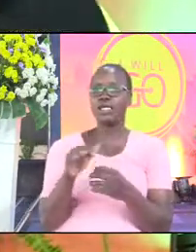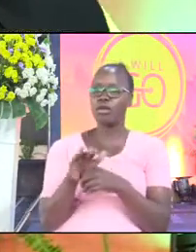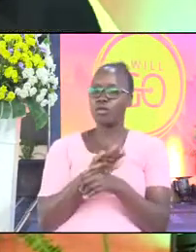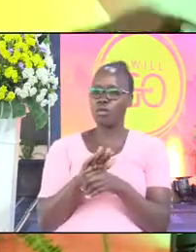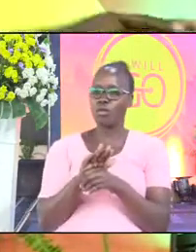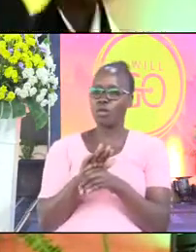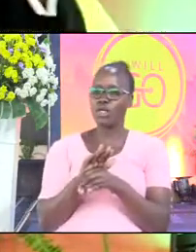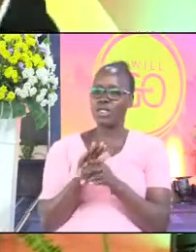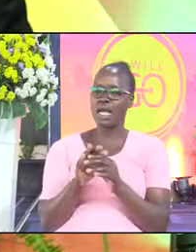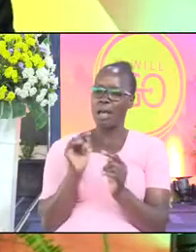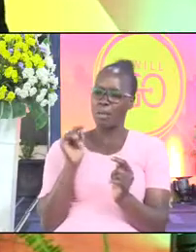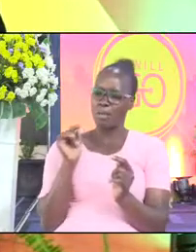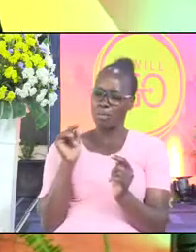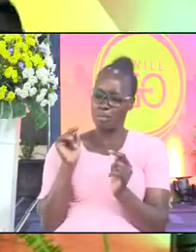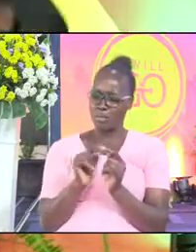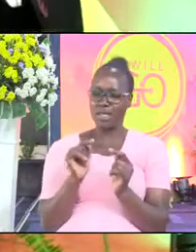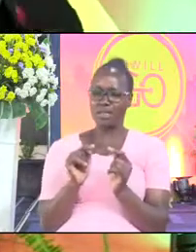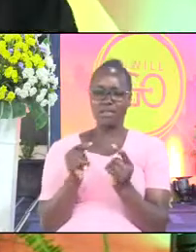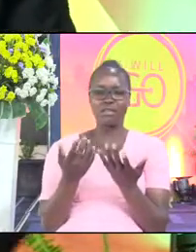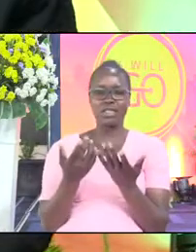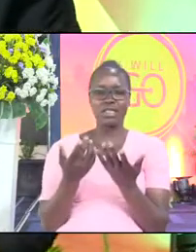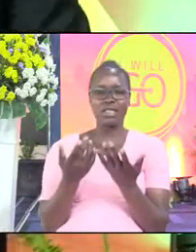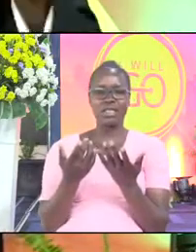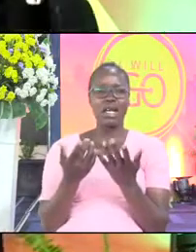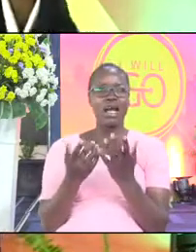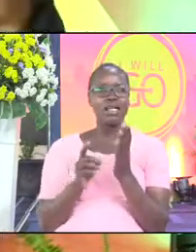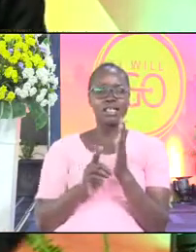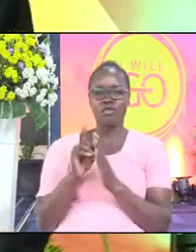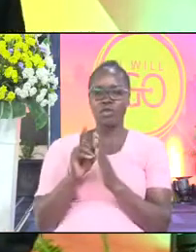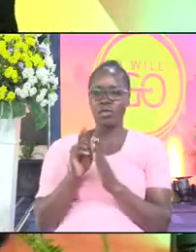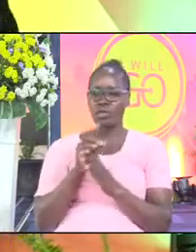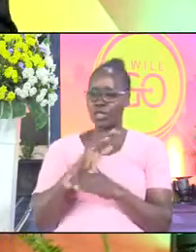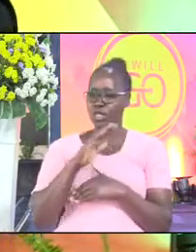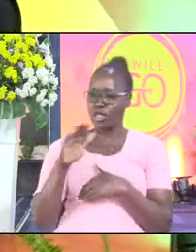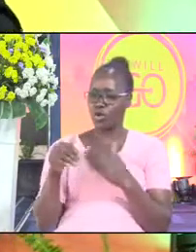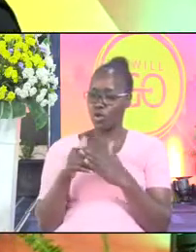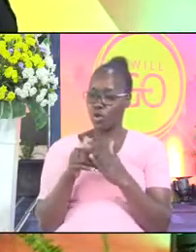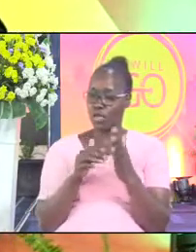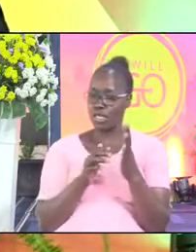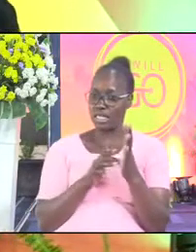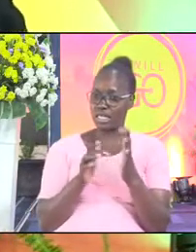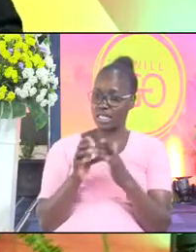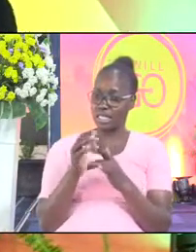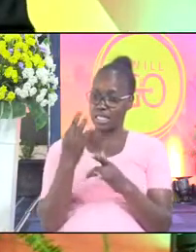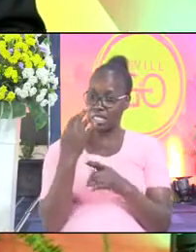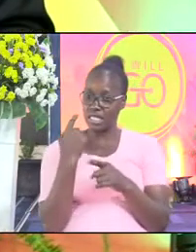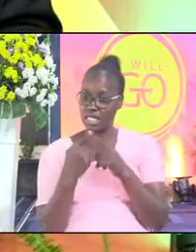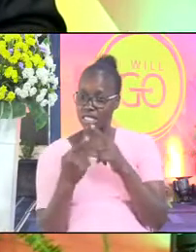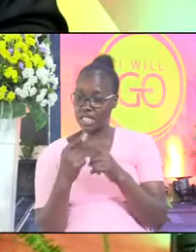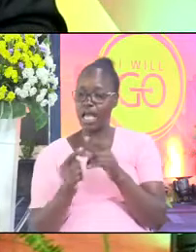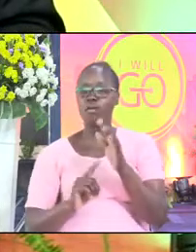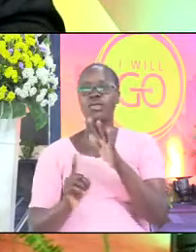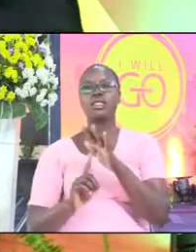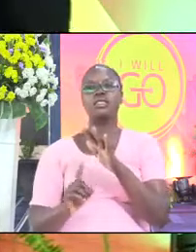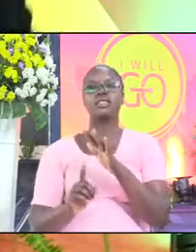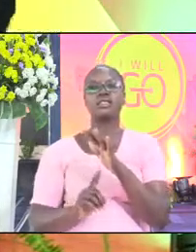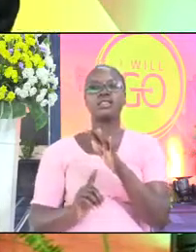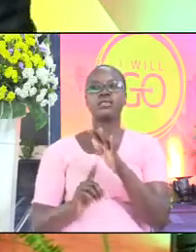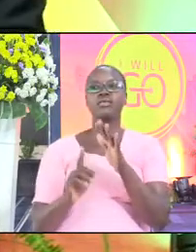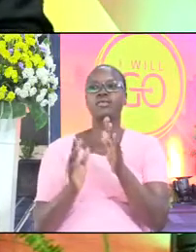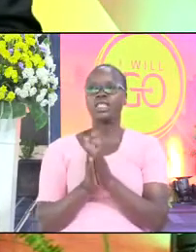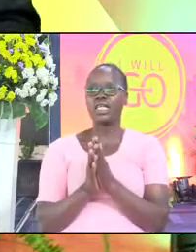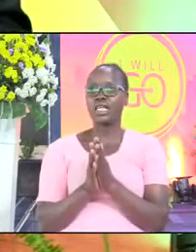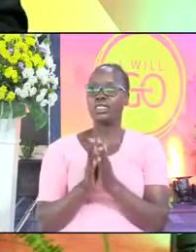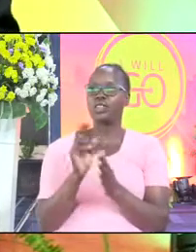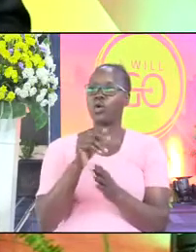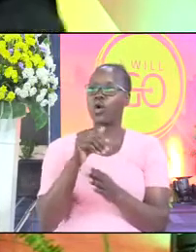most piercing dialogue in all of Jesus's 3-year ministry. And you